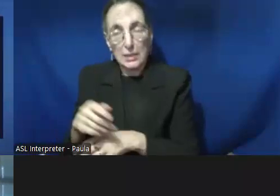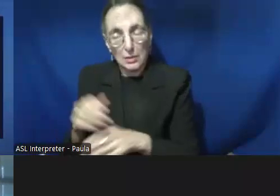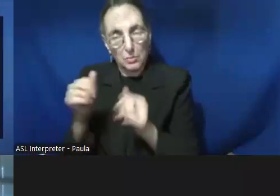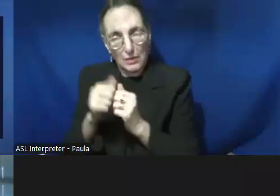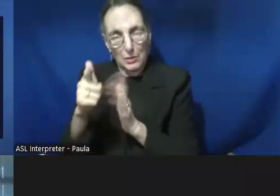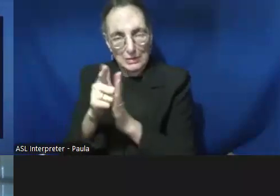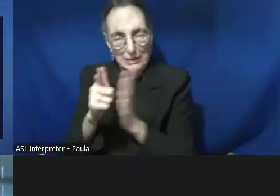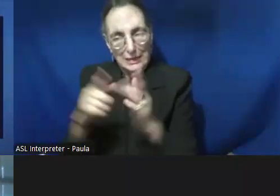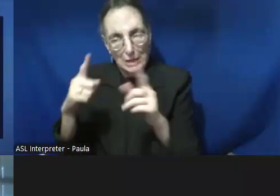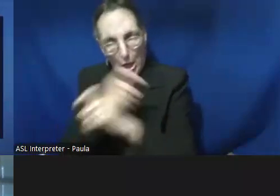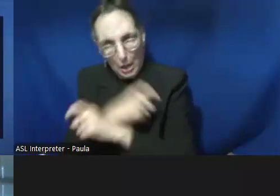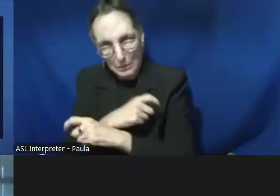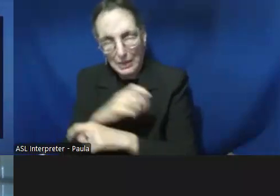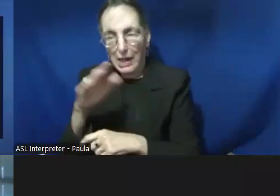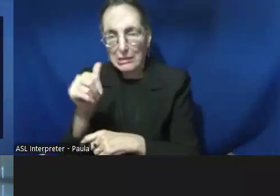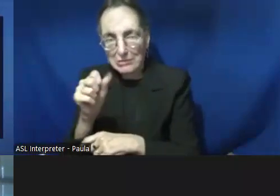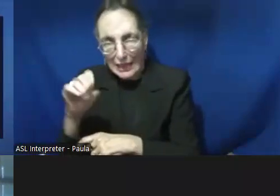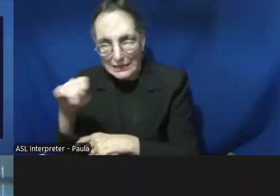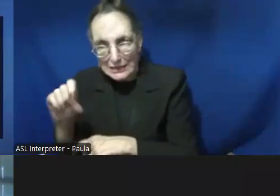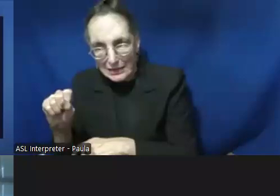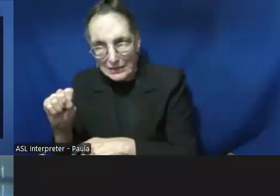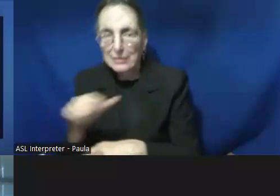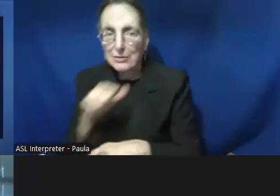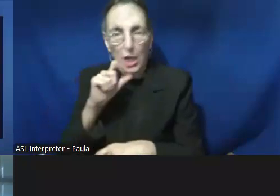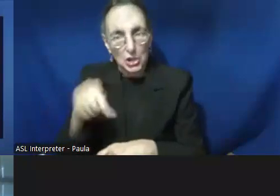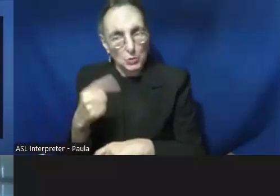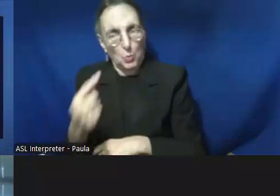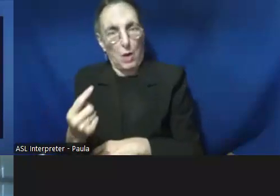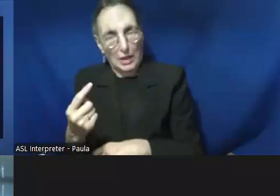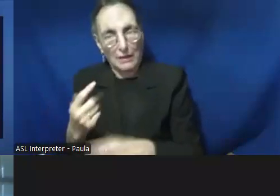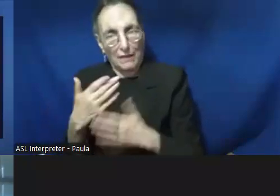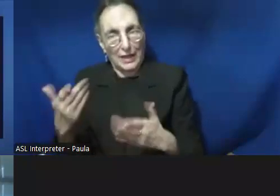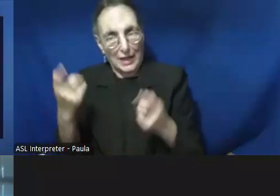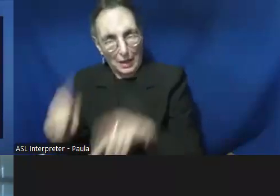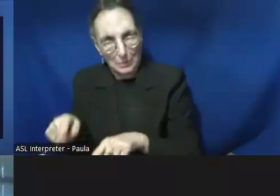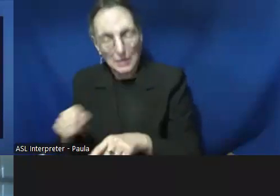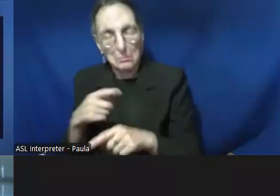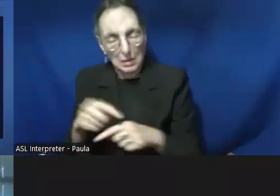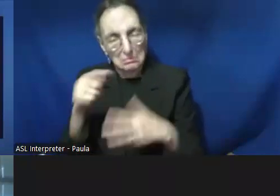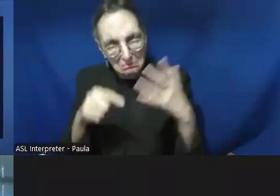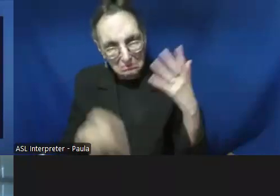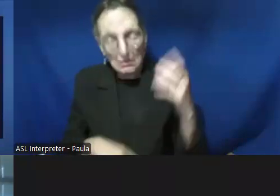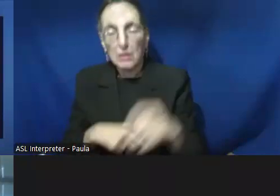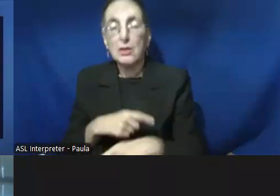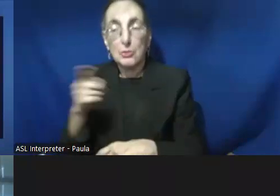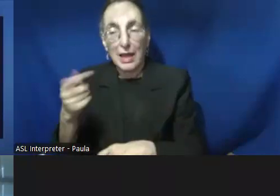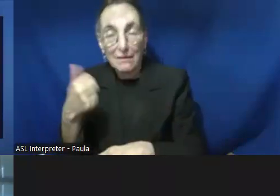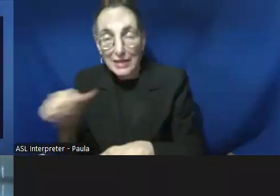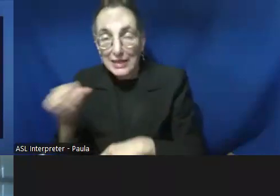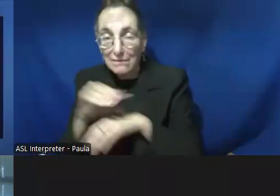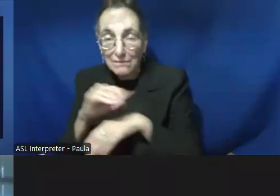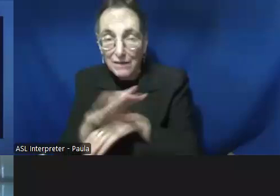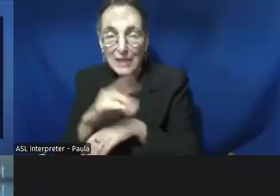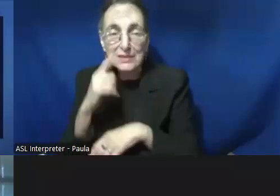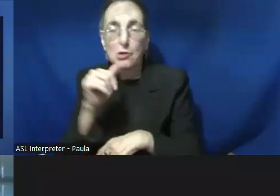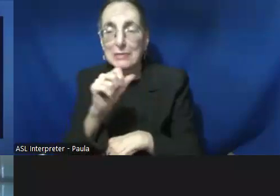people have, multiple things going on, do you have any advice for caseworkers or caregivers who